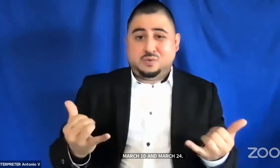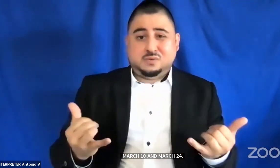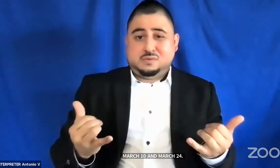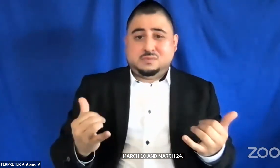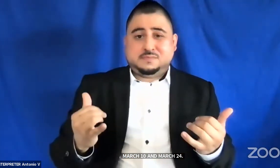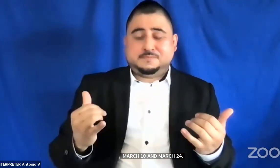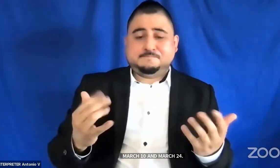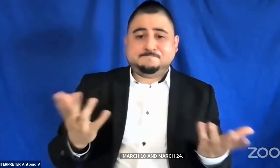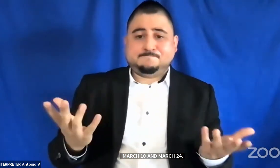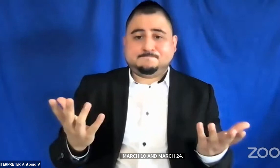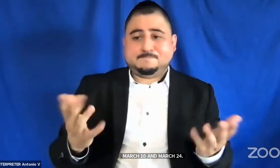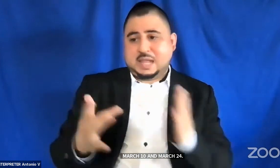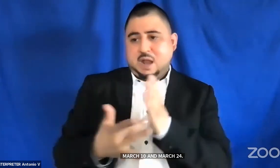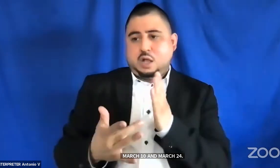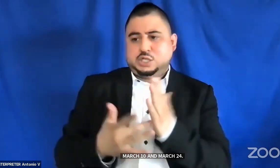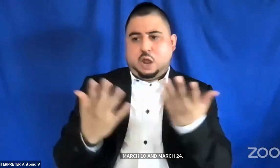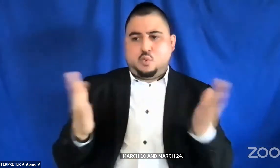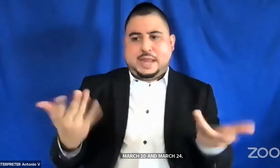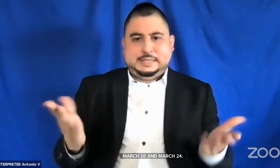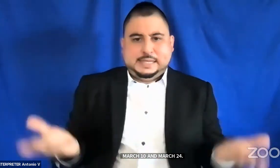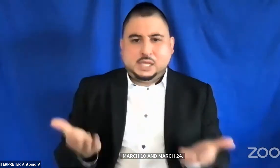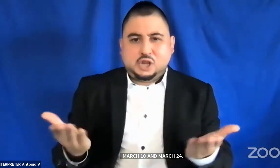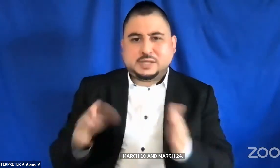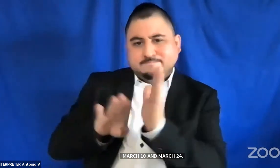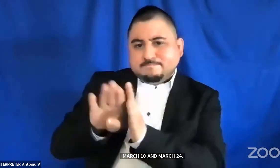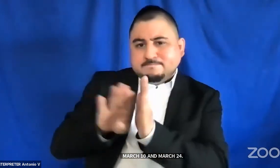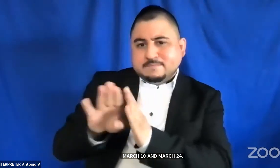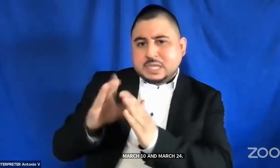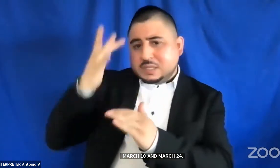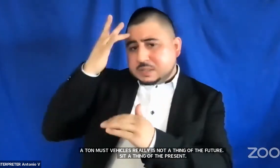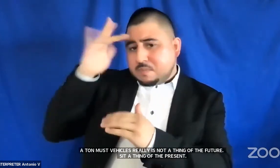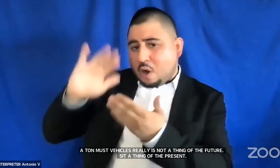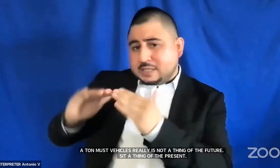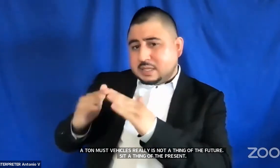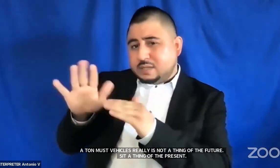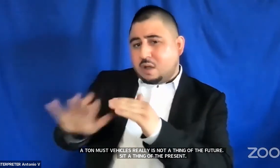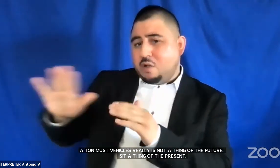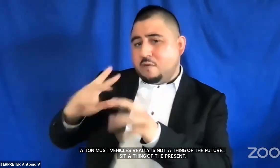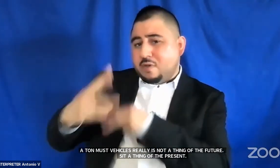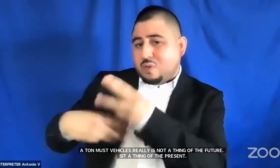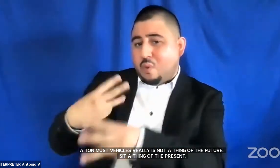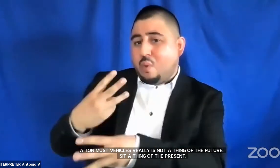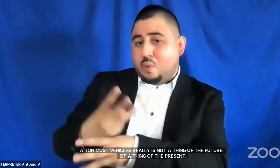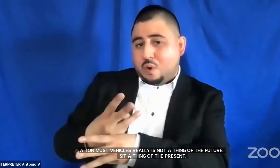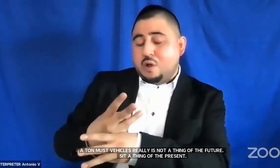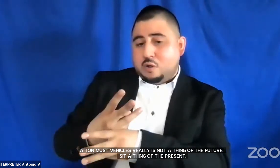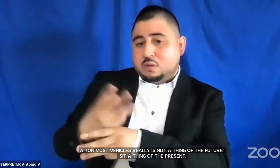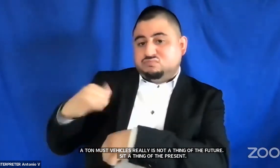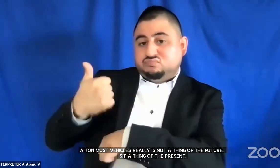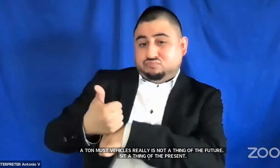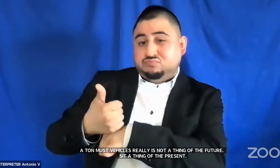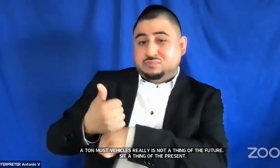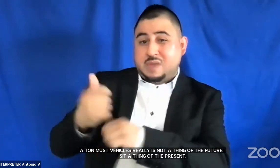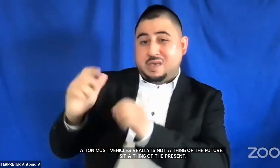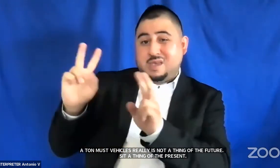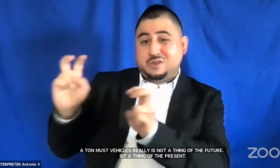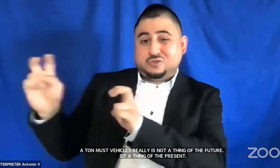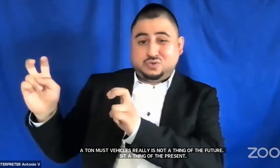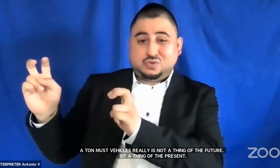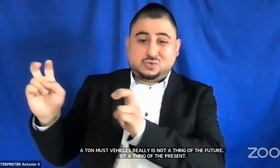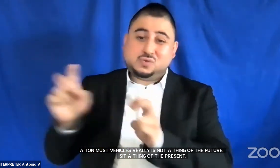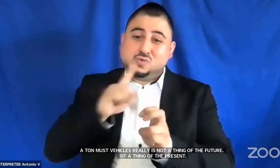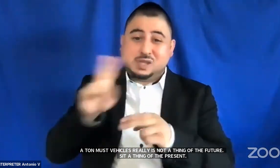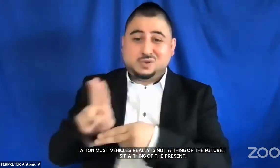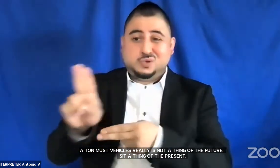present. And the smart cities around the world, it's a term that's being used really